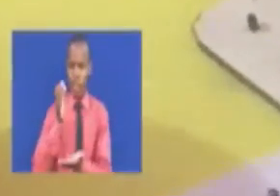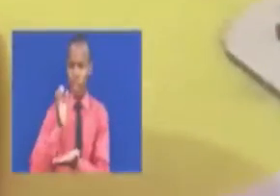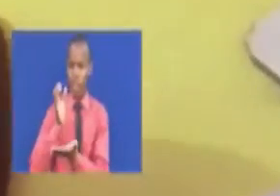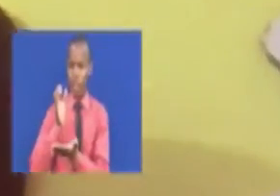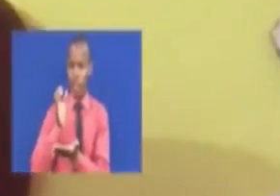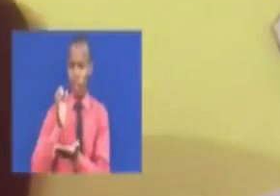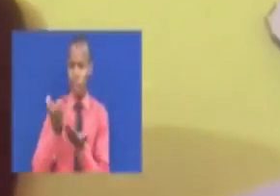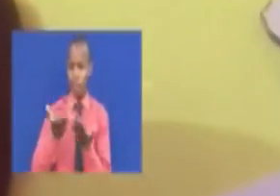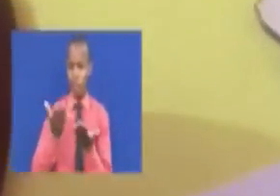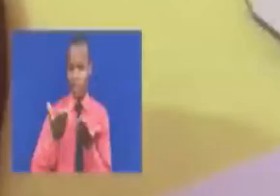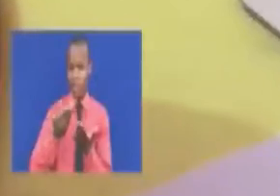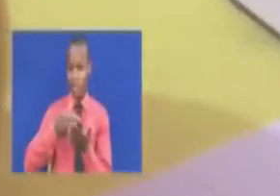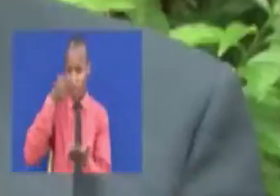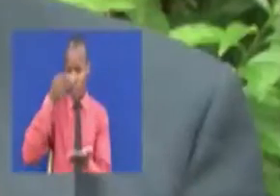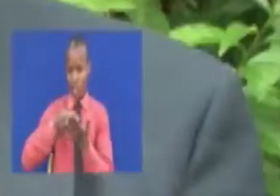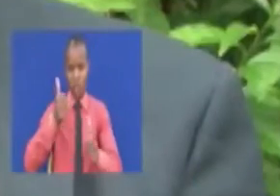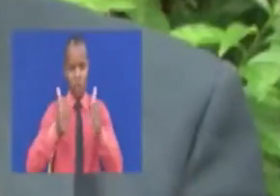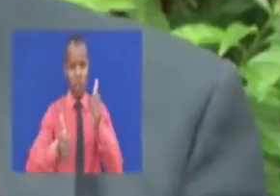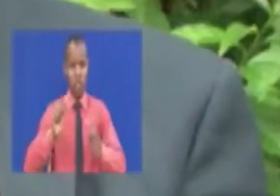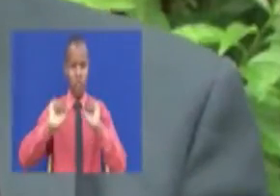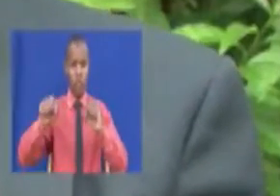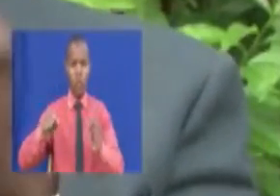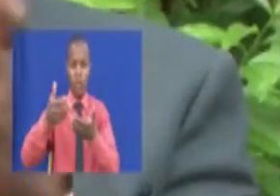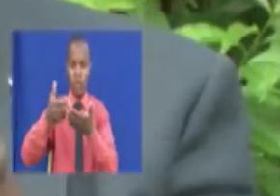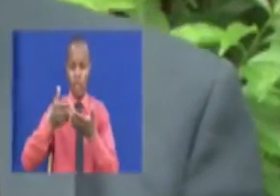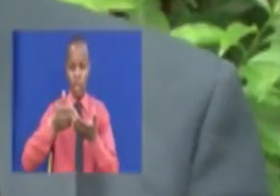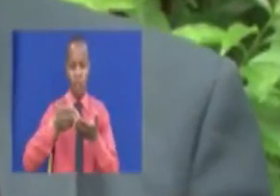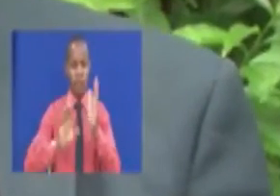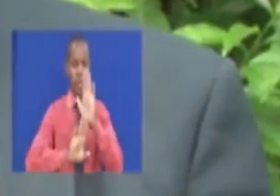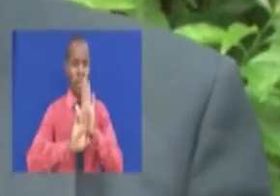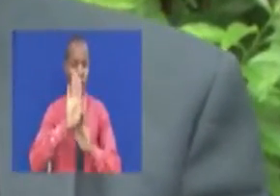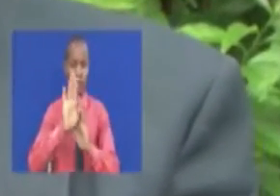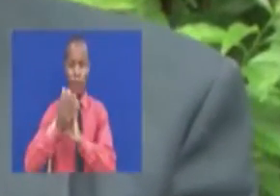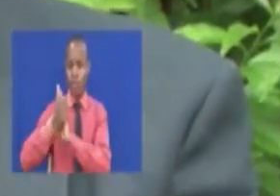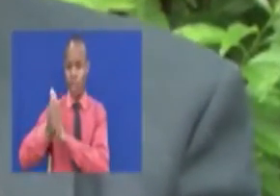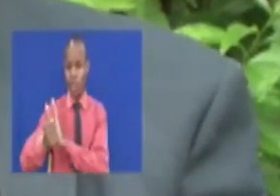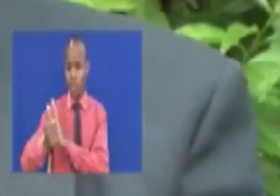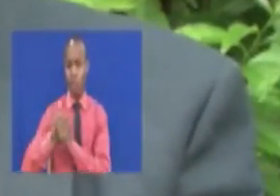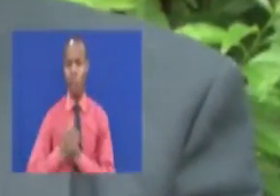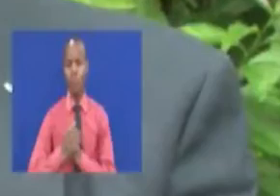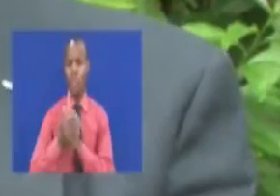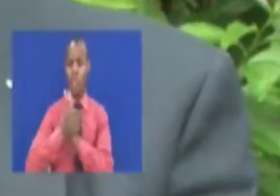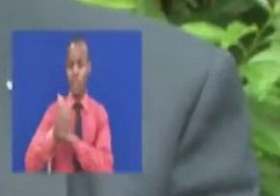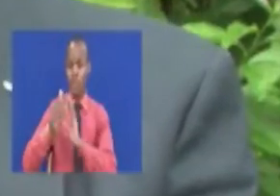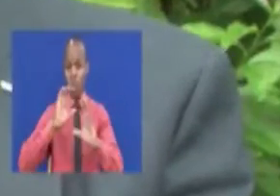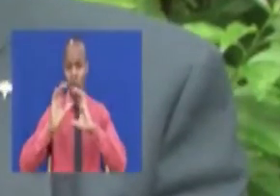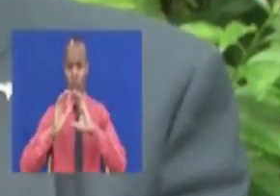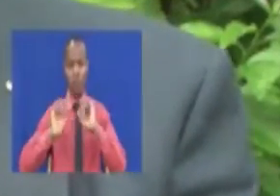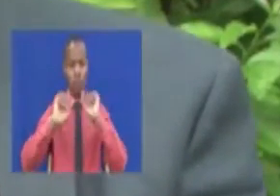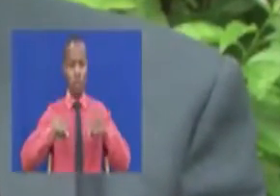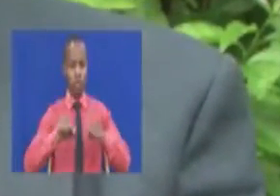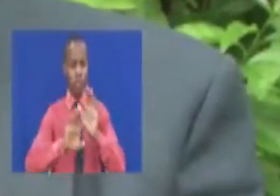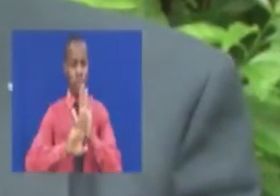evidence-based learning, that one helps them to develop skills. These skills of communication will